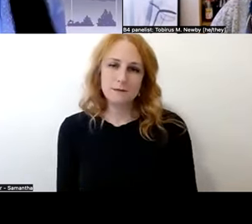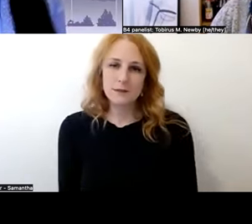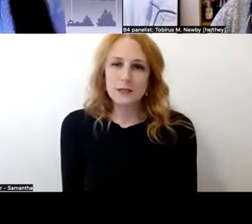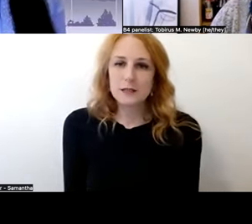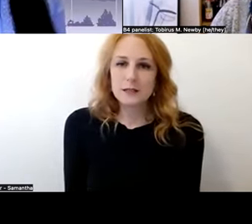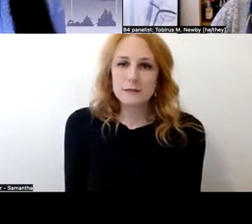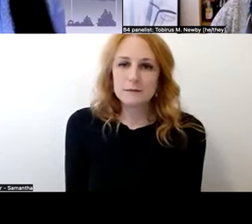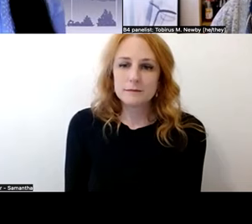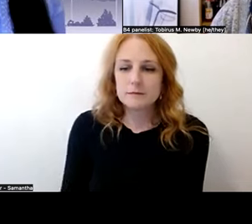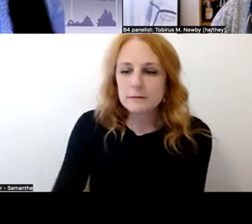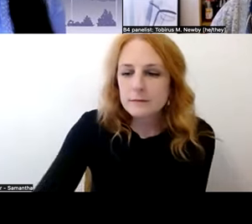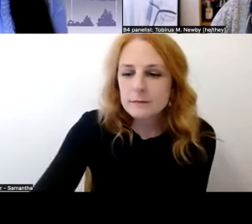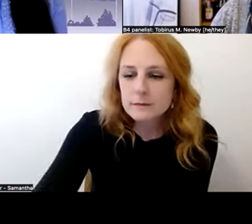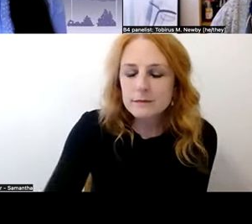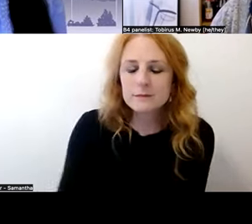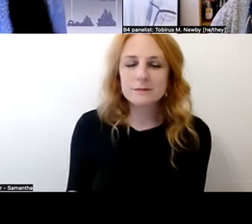Yes, I will.